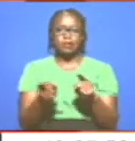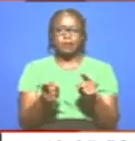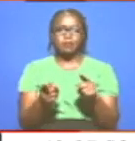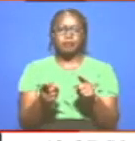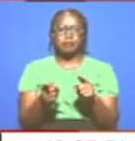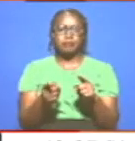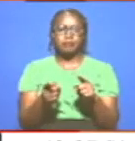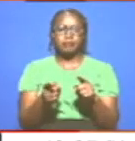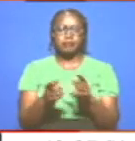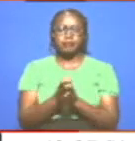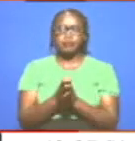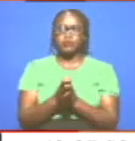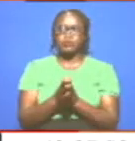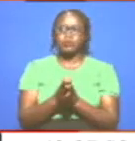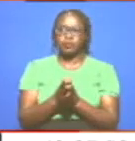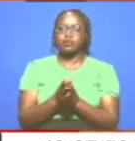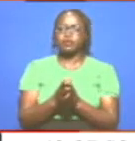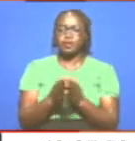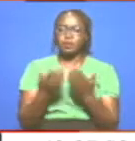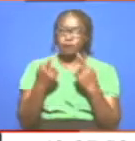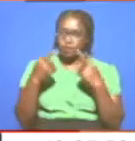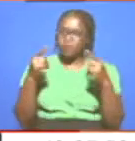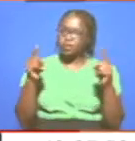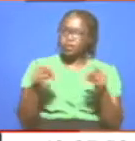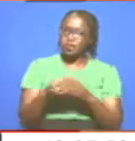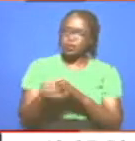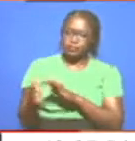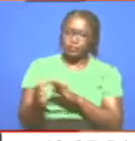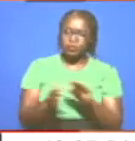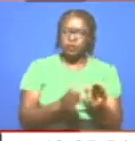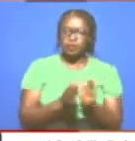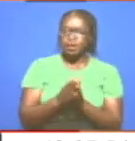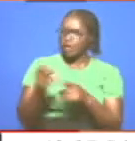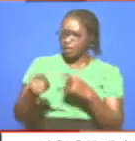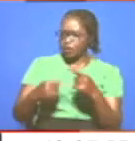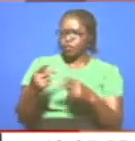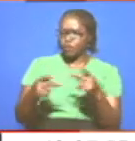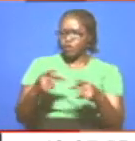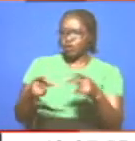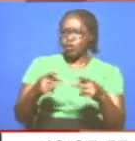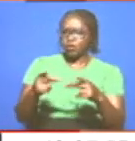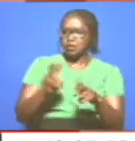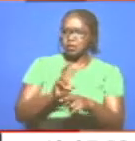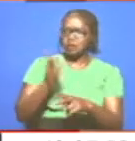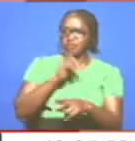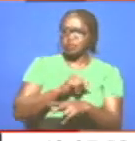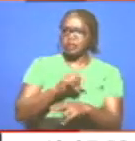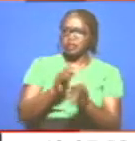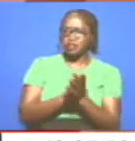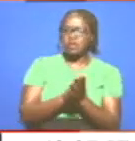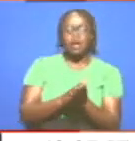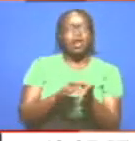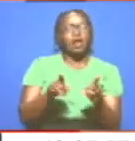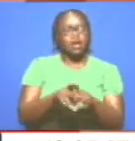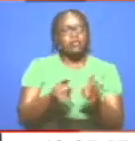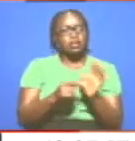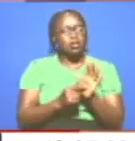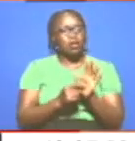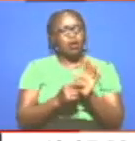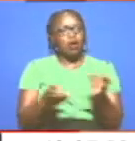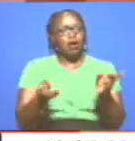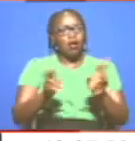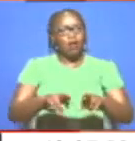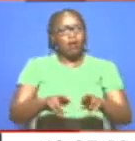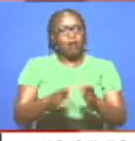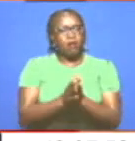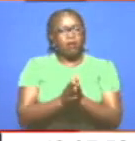did it, yeah. Well, Kennedy, you've seen this process as it unfolded when, you know,